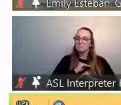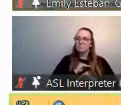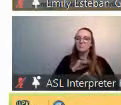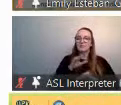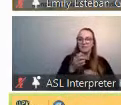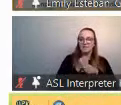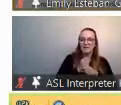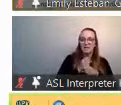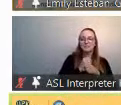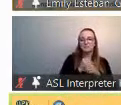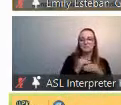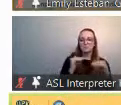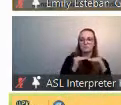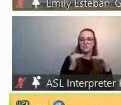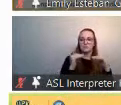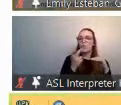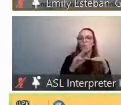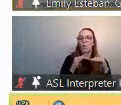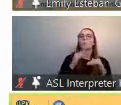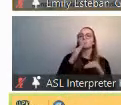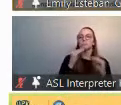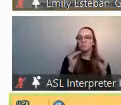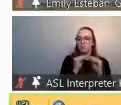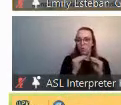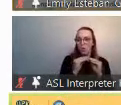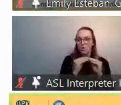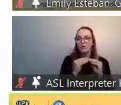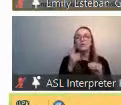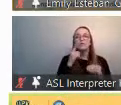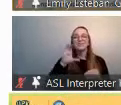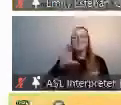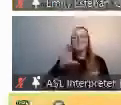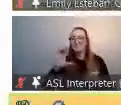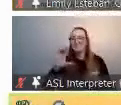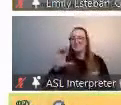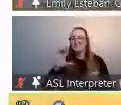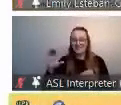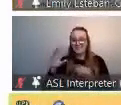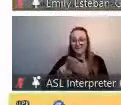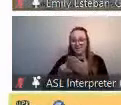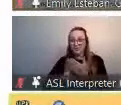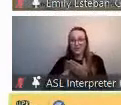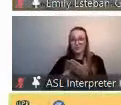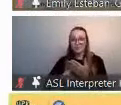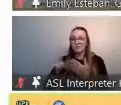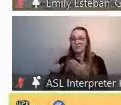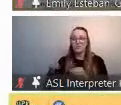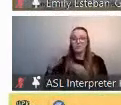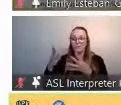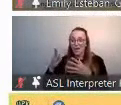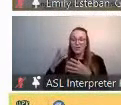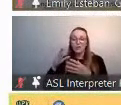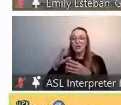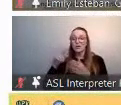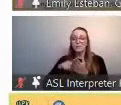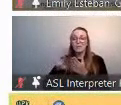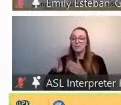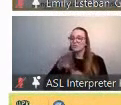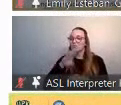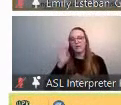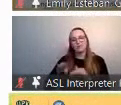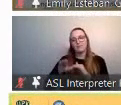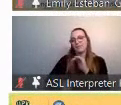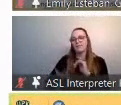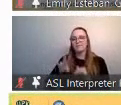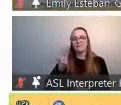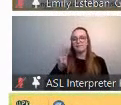something else higher. For CFCC contracts, provider payments are never going to be less than the 75th percentile